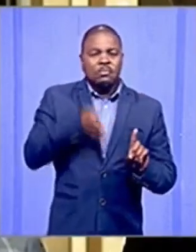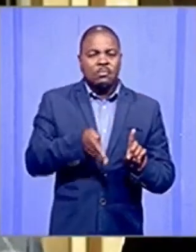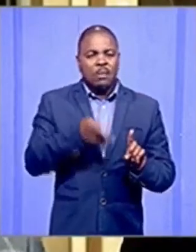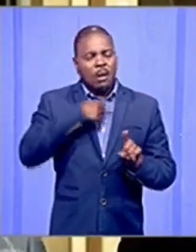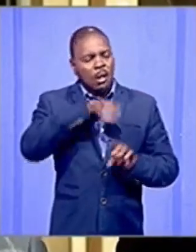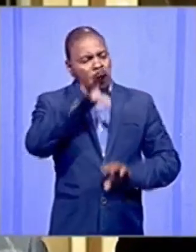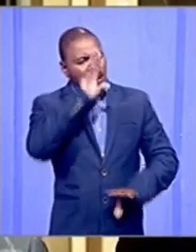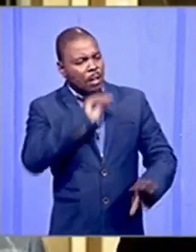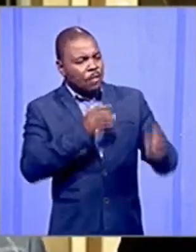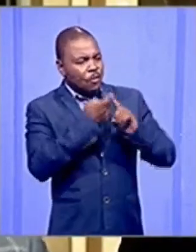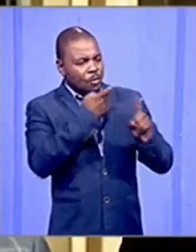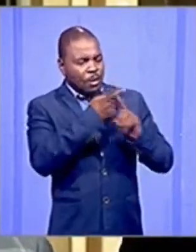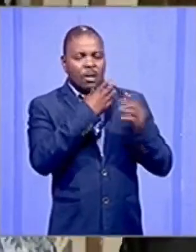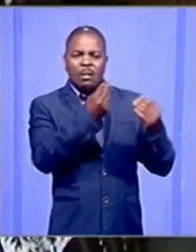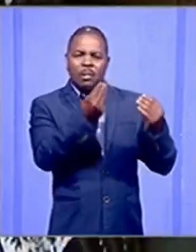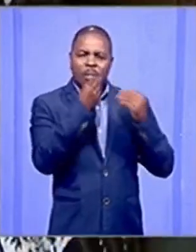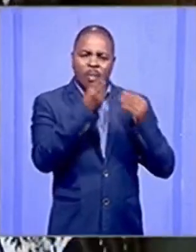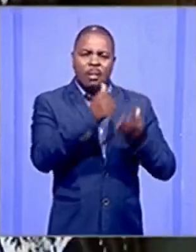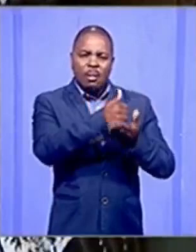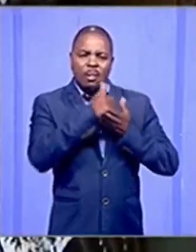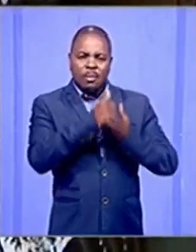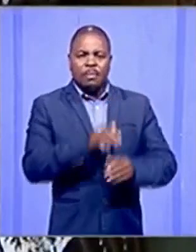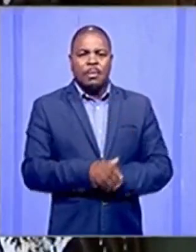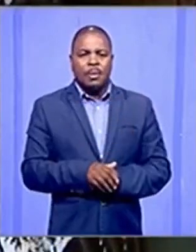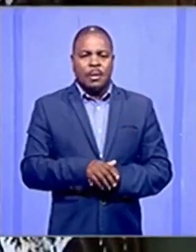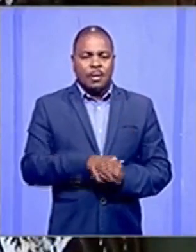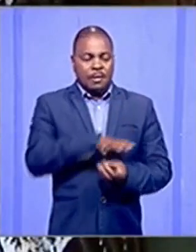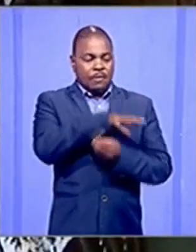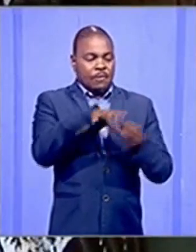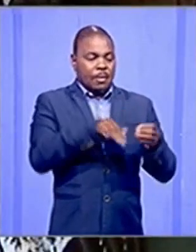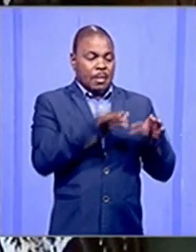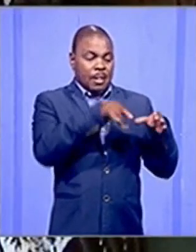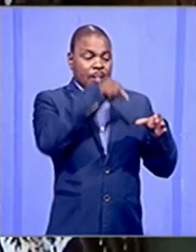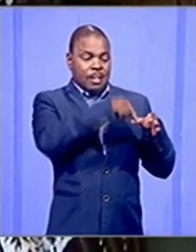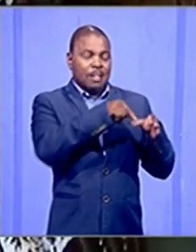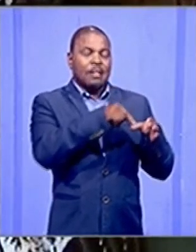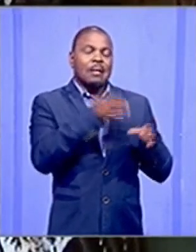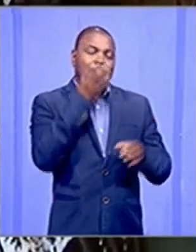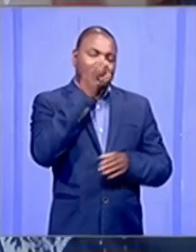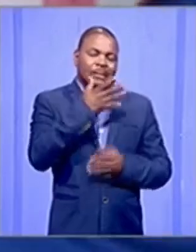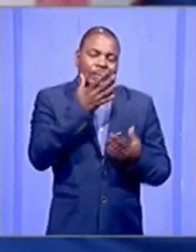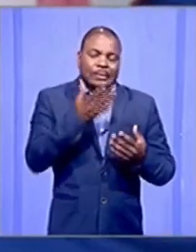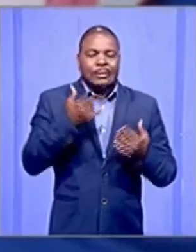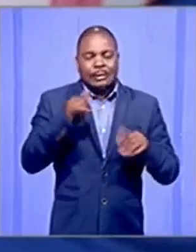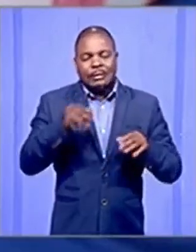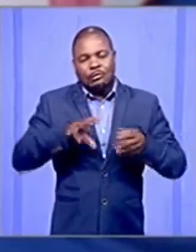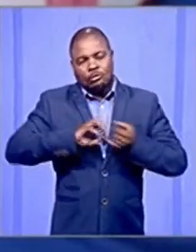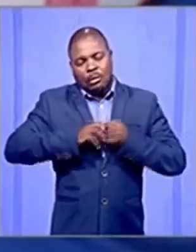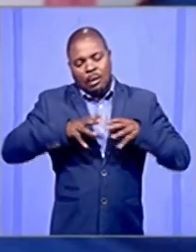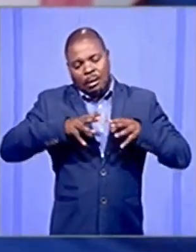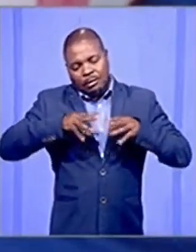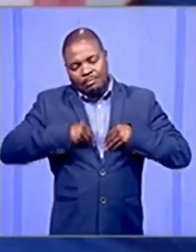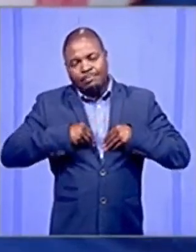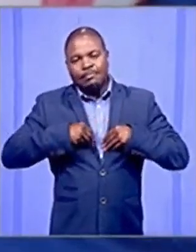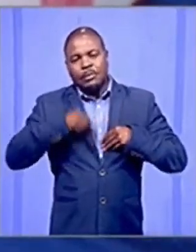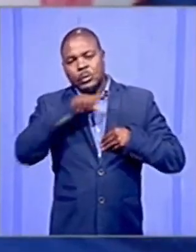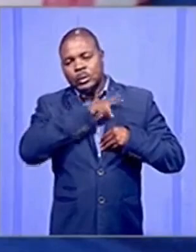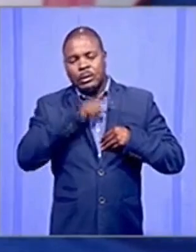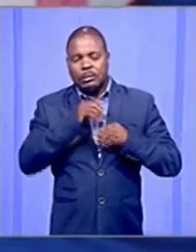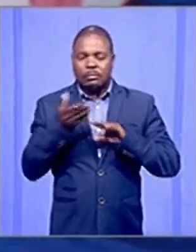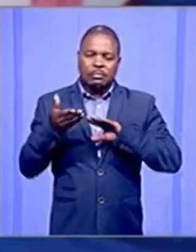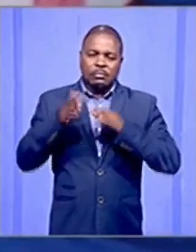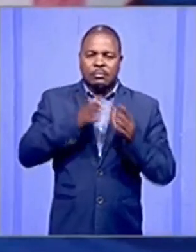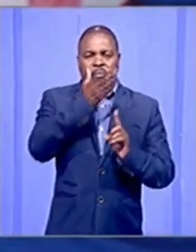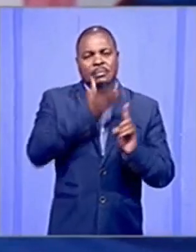and he was coaching us, he was assisting us. Balelapa ba re ba ntse ba leka ho amohela ditaba tse bohloko tsa ho lahlehelwa